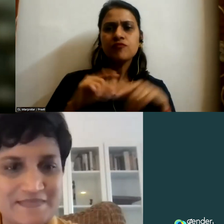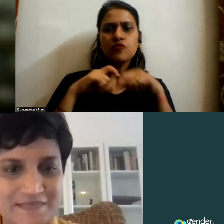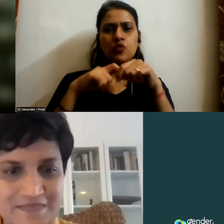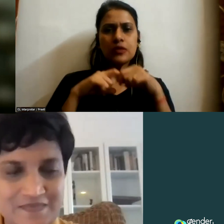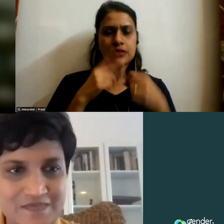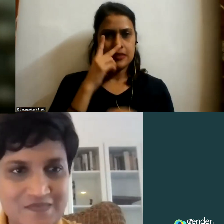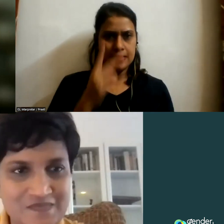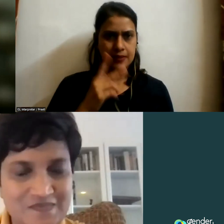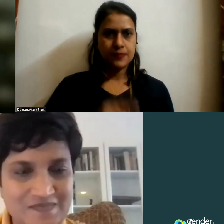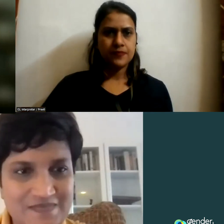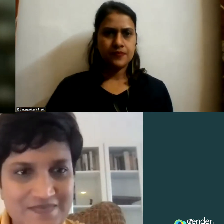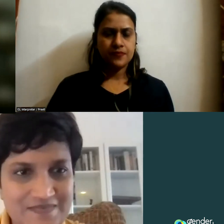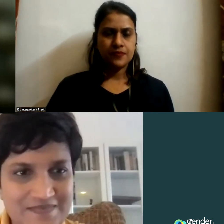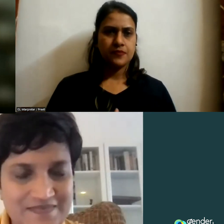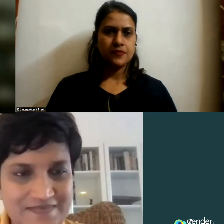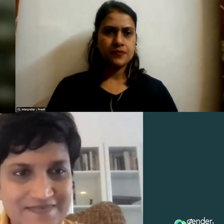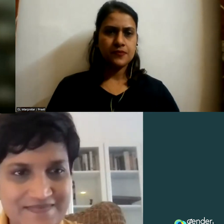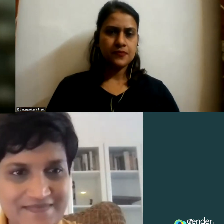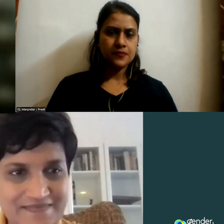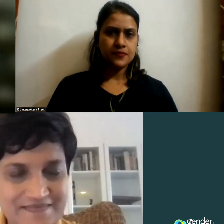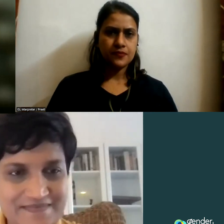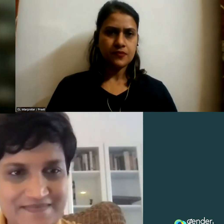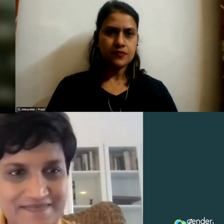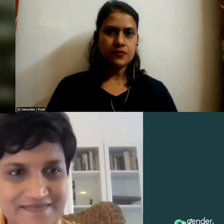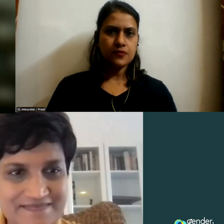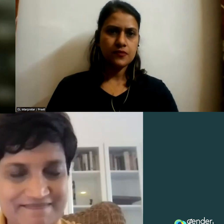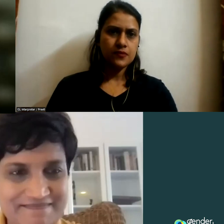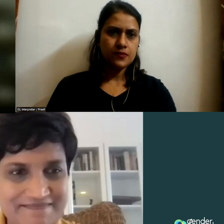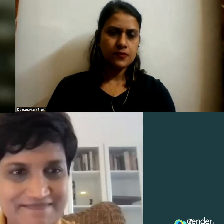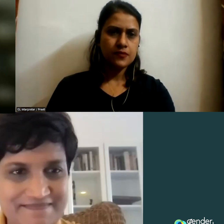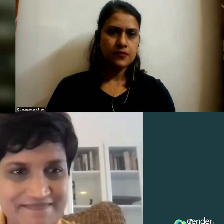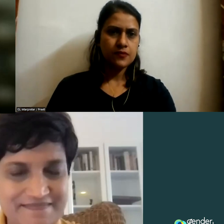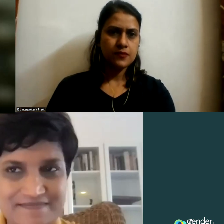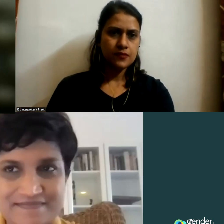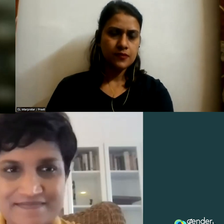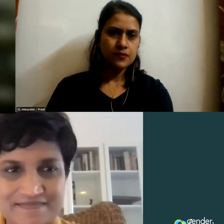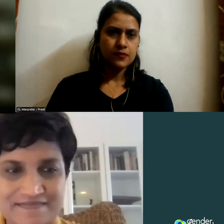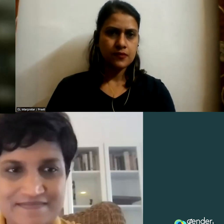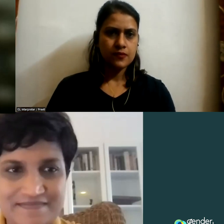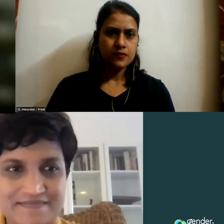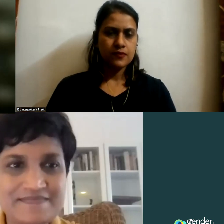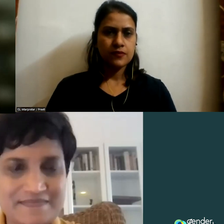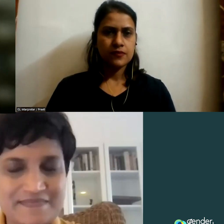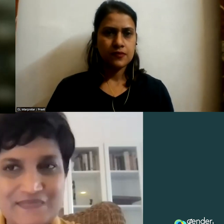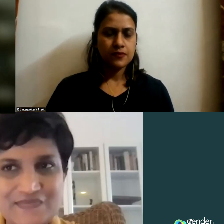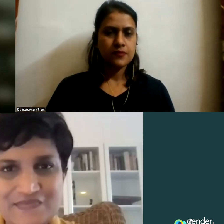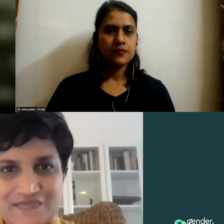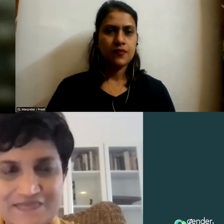any question and answer. That it also includes the gender at work team, anything